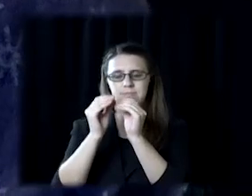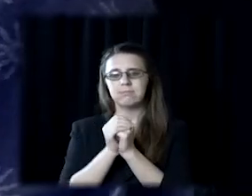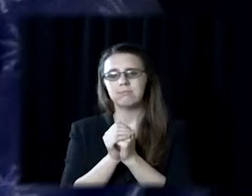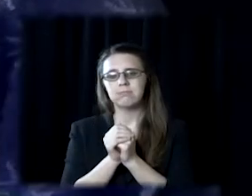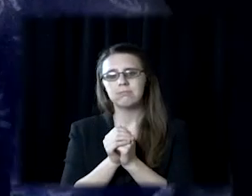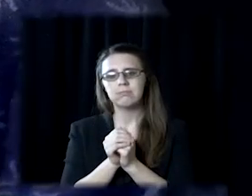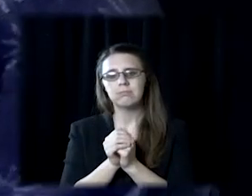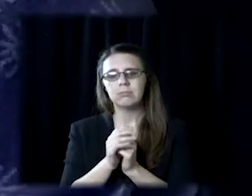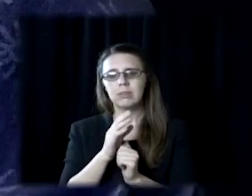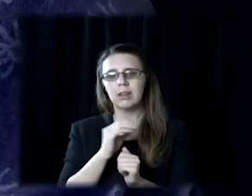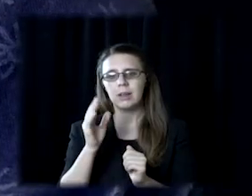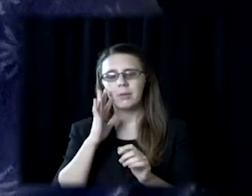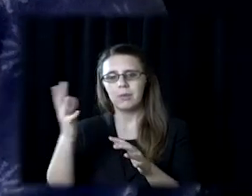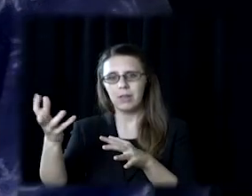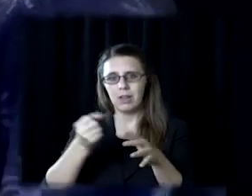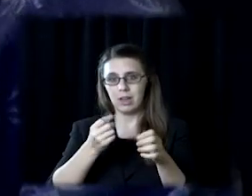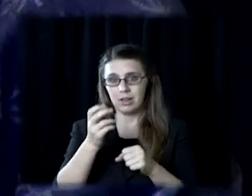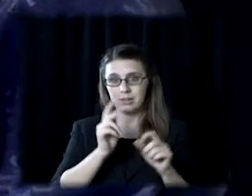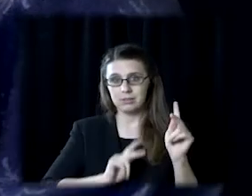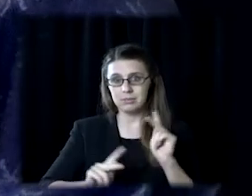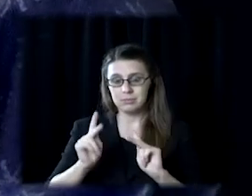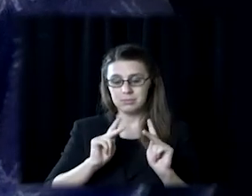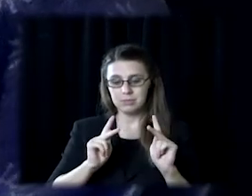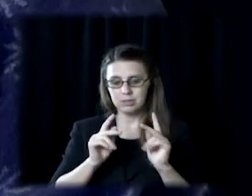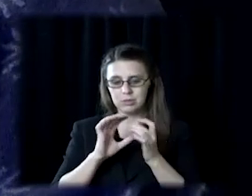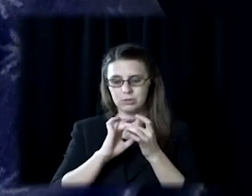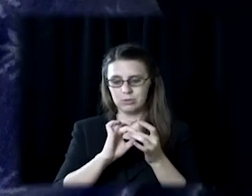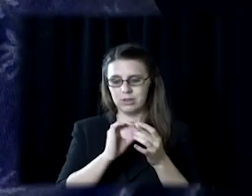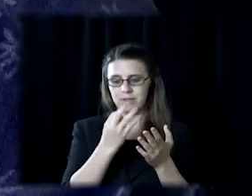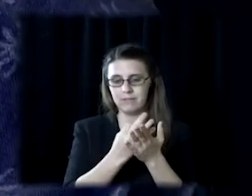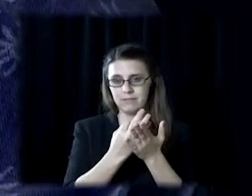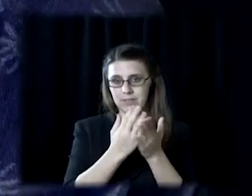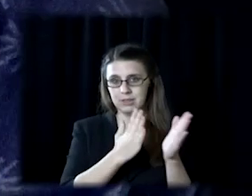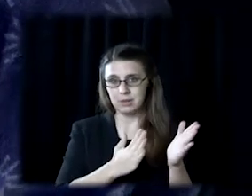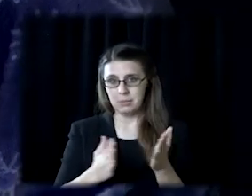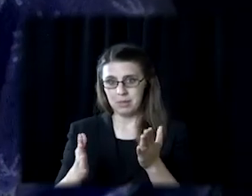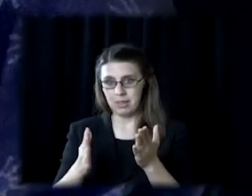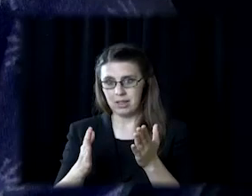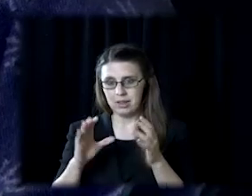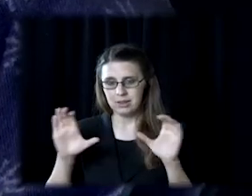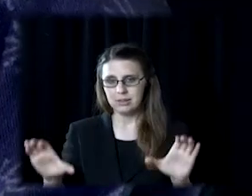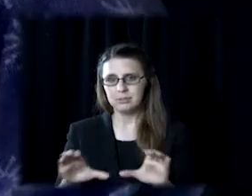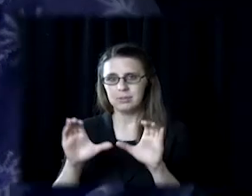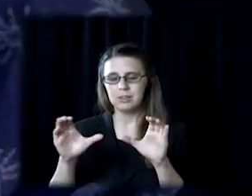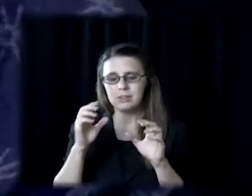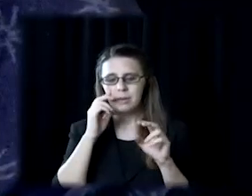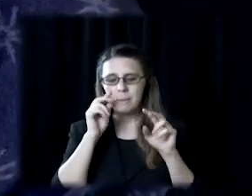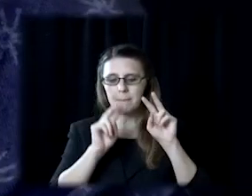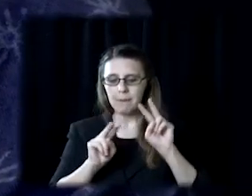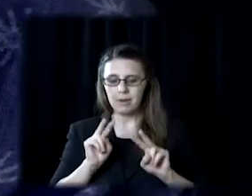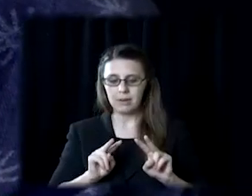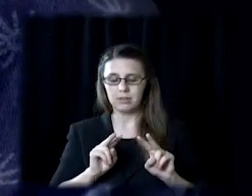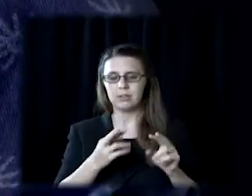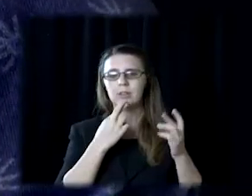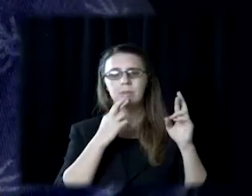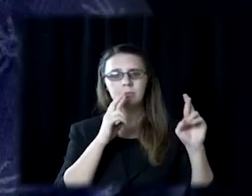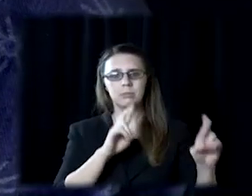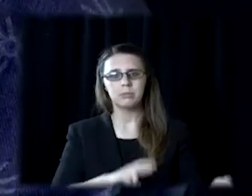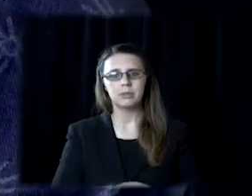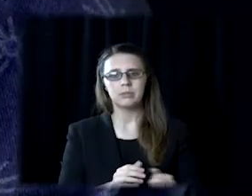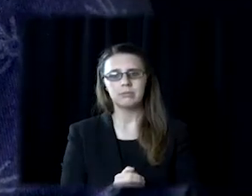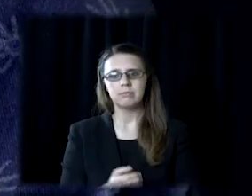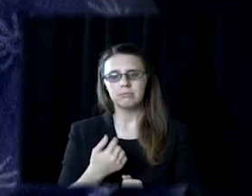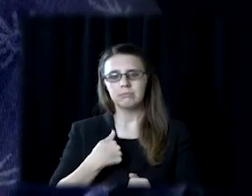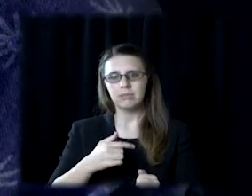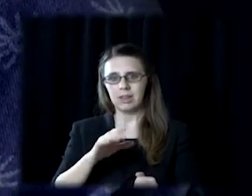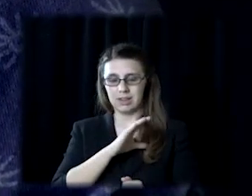areas related to fiscal plan implementation, monitoring, and reporting. As part of our work, I testified in Congress on behalf of the